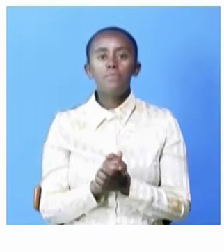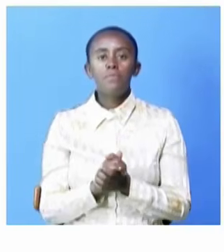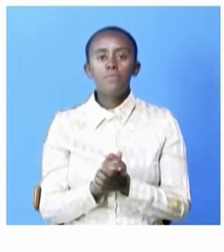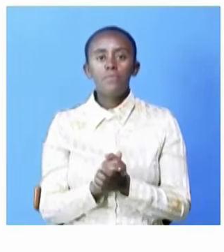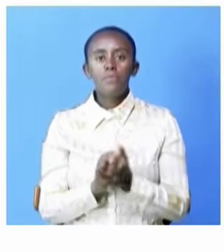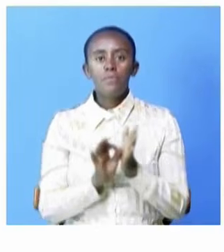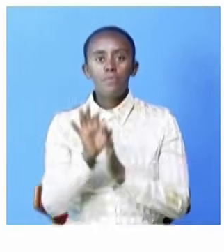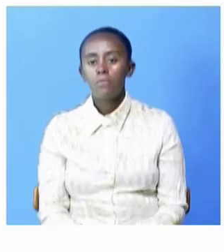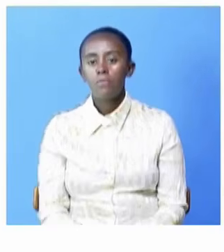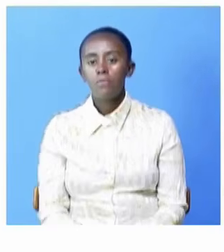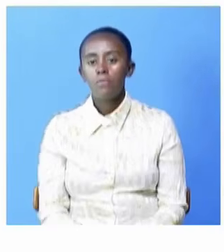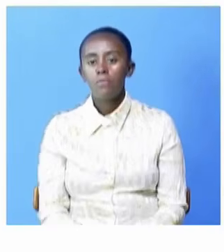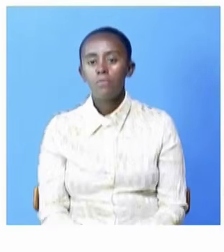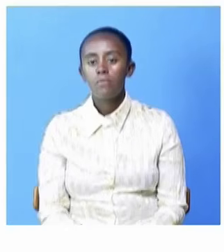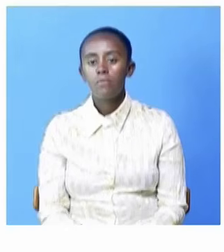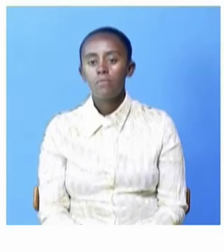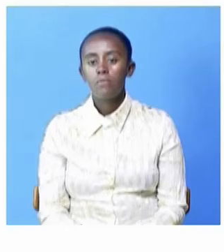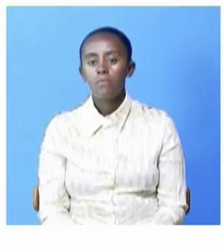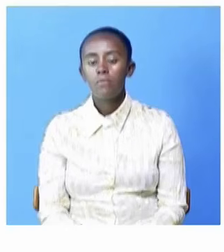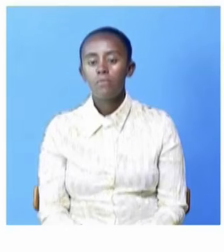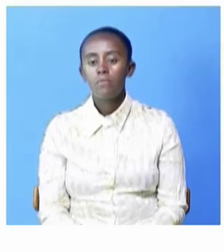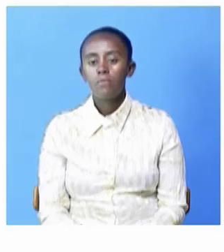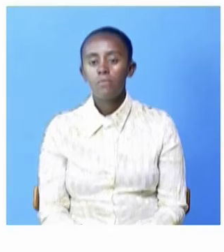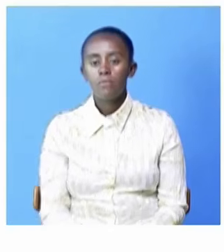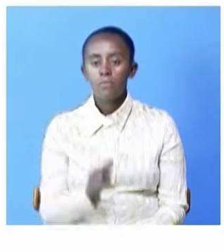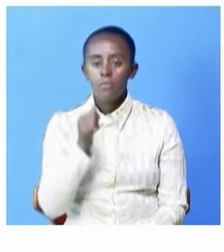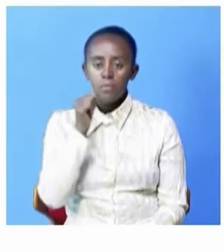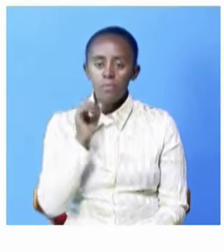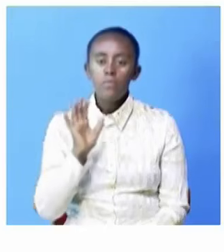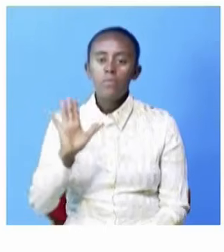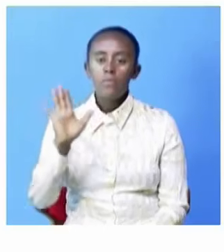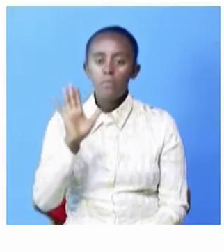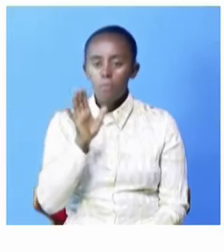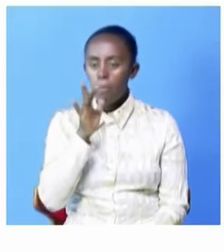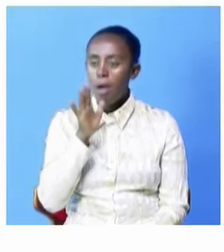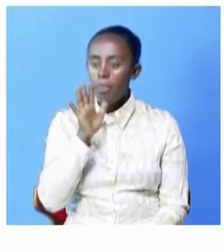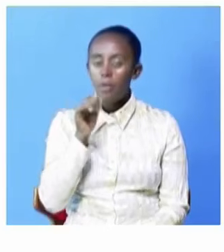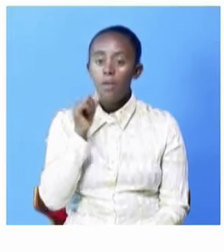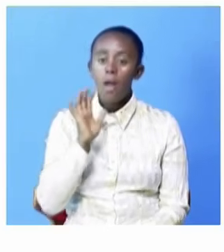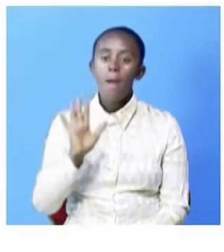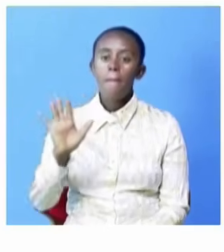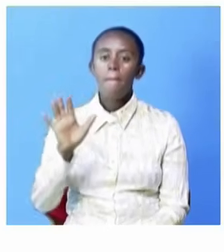Number 4, her mother,